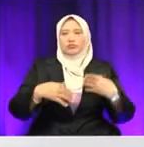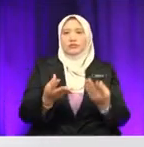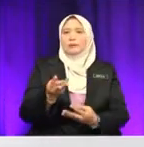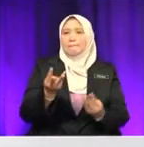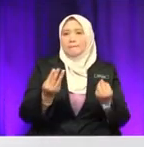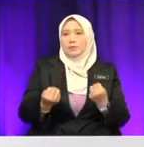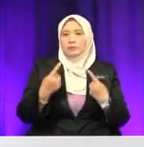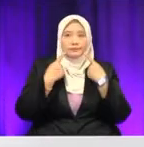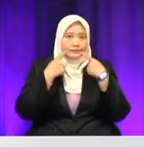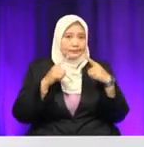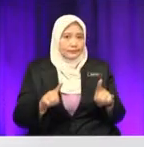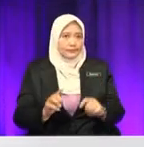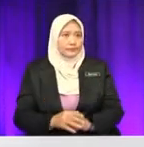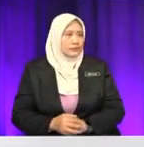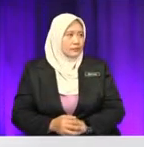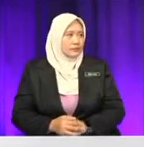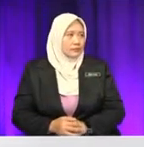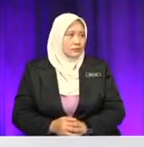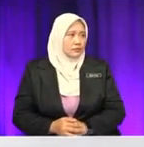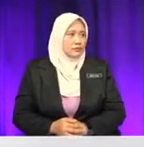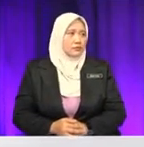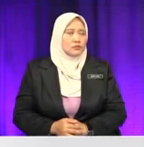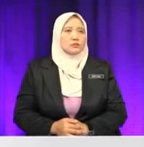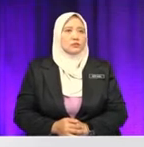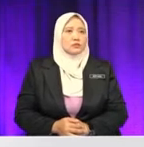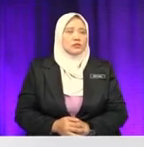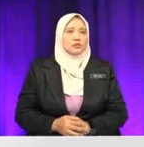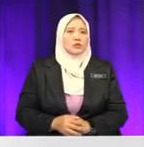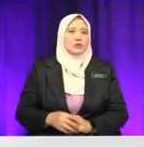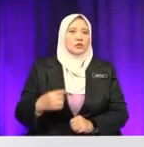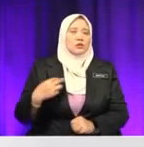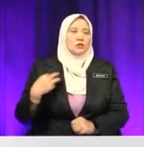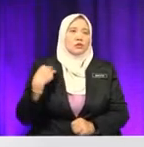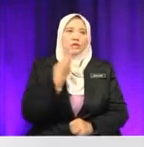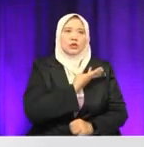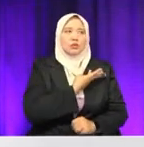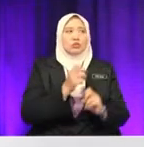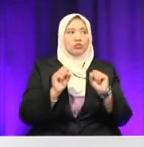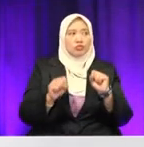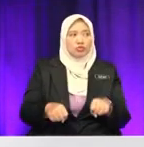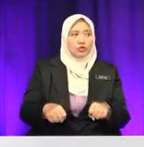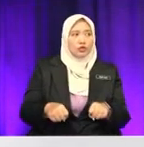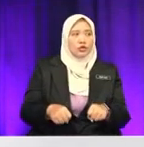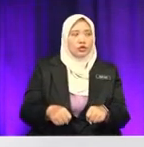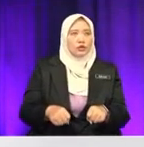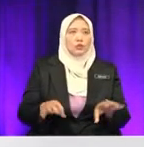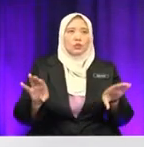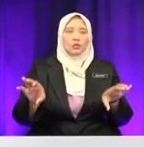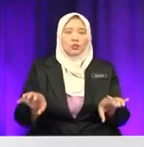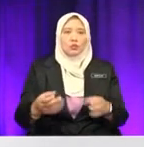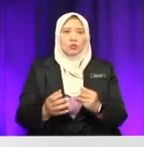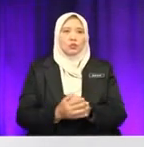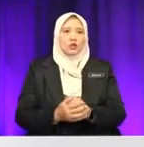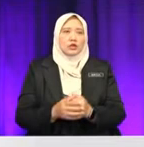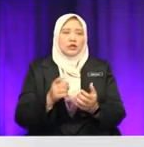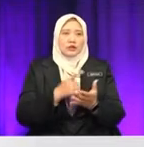Hasif. Personally, I believe we can do online business and we can become a famous YouTuber.